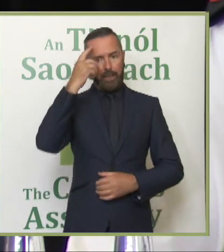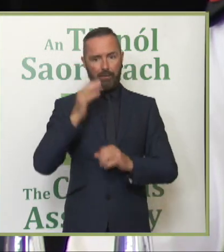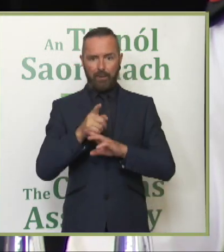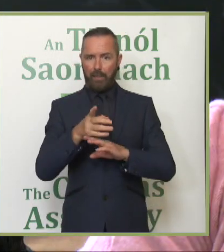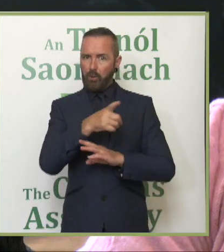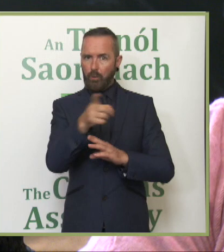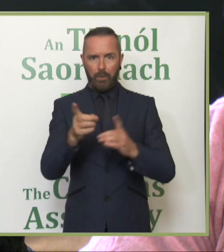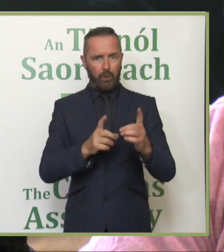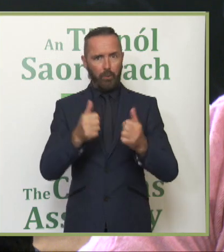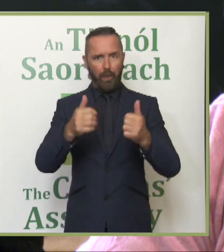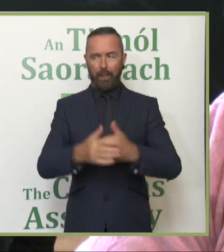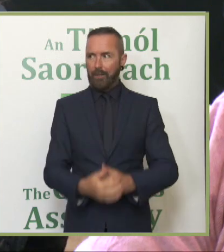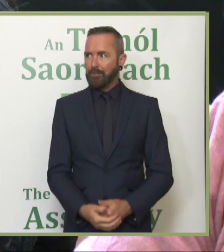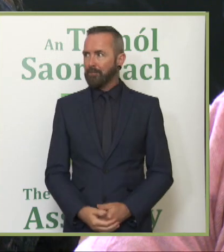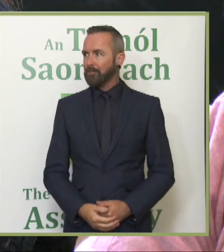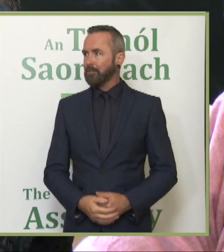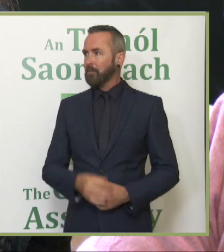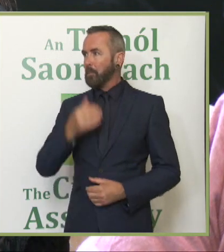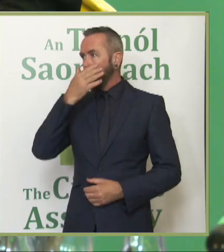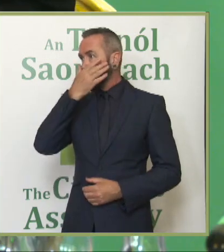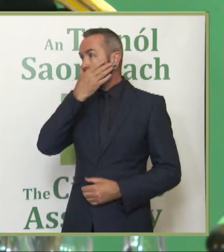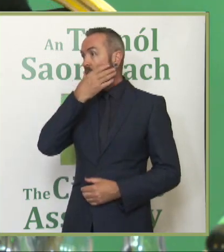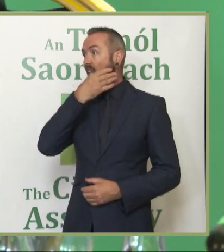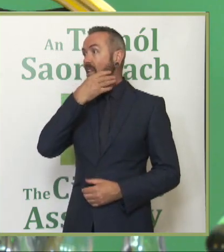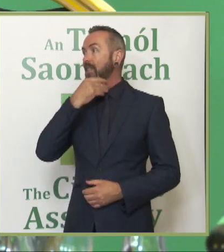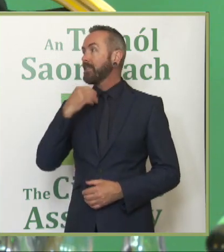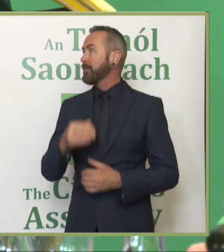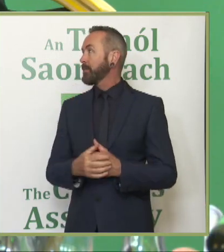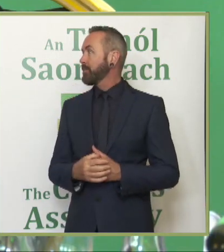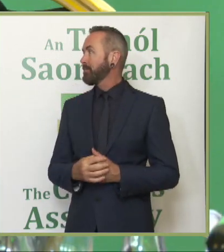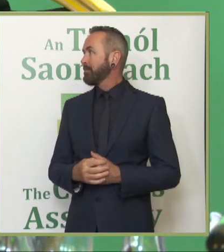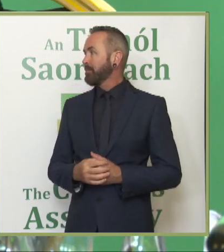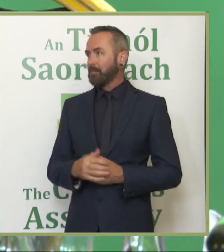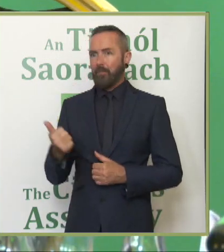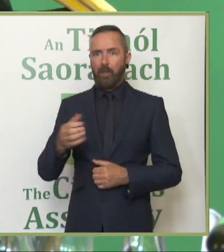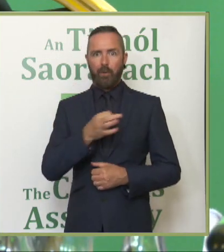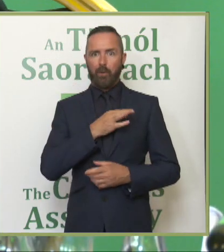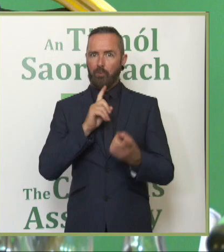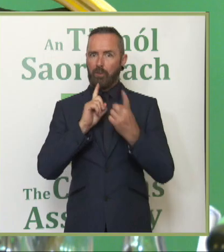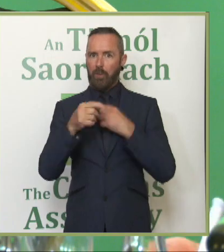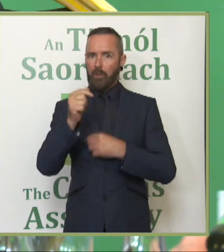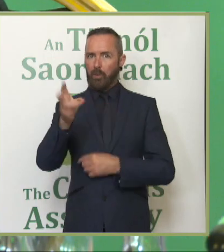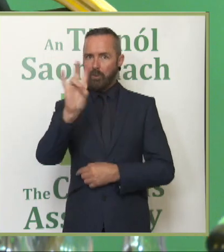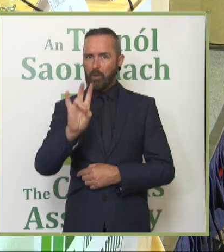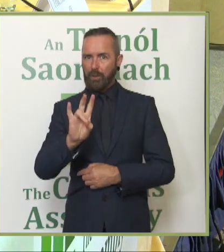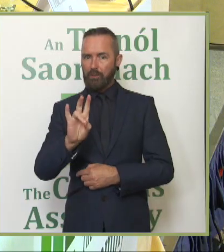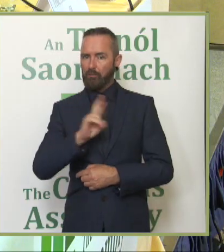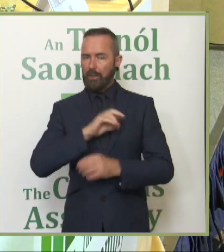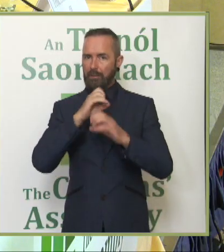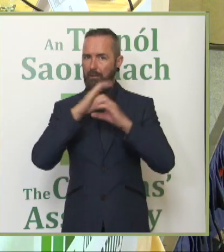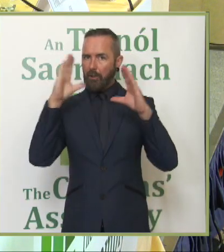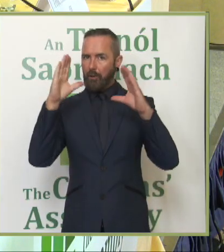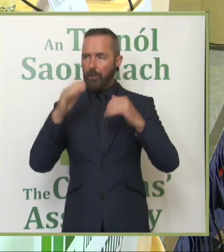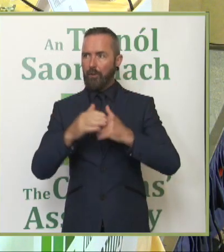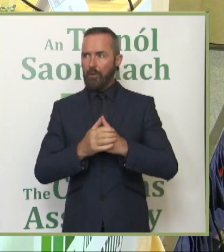well. Thanks. Thank you, guys. You're well put on the spot there and well responded. Much appreciated. It was very clear.